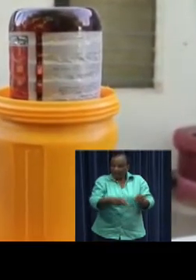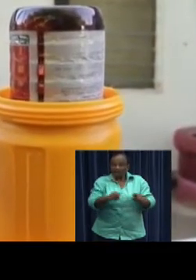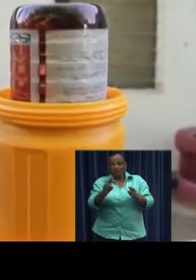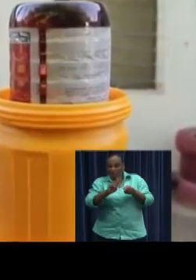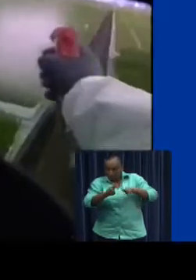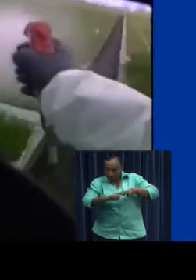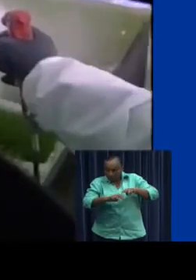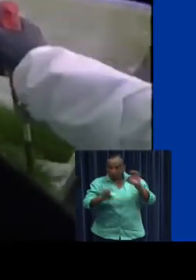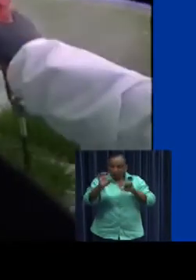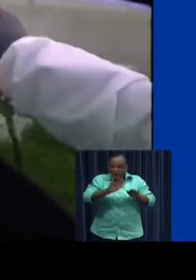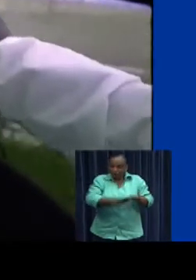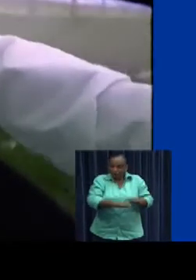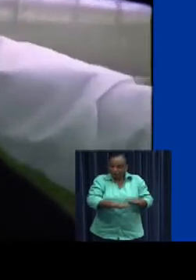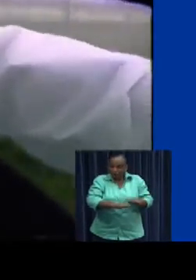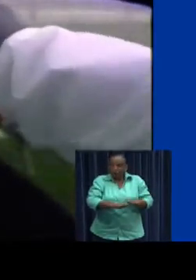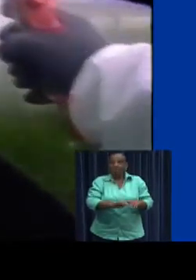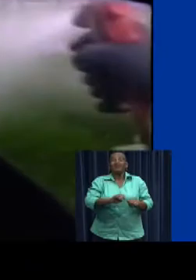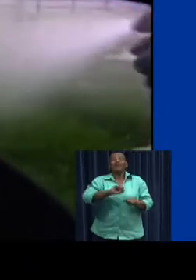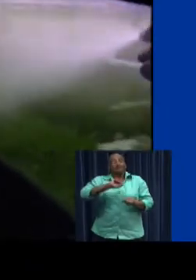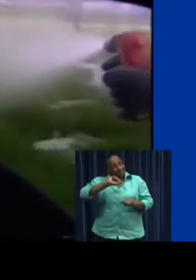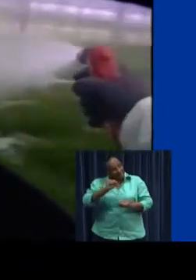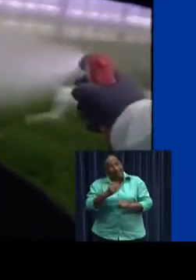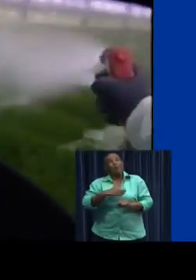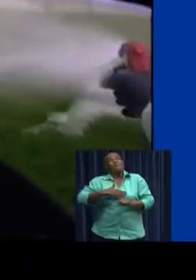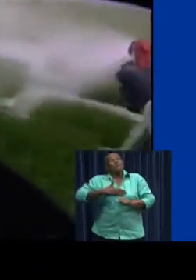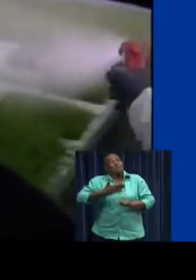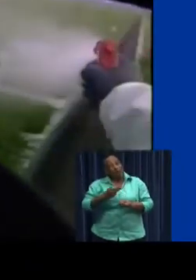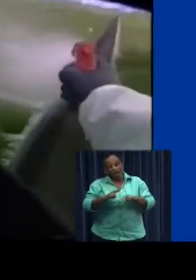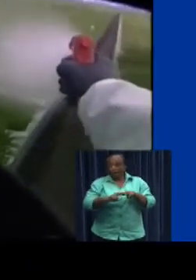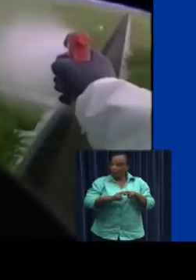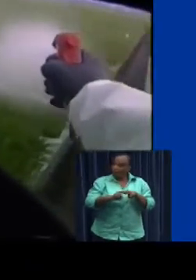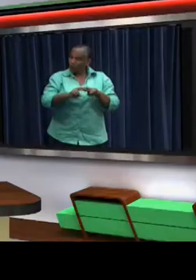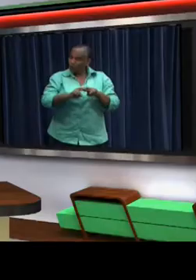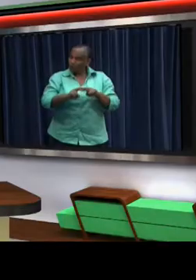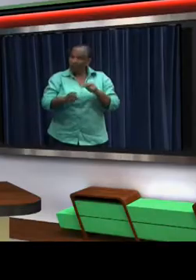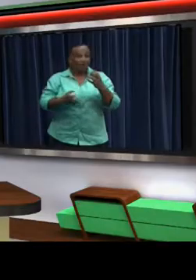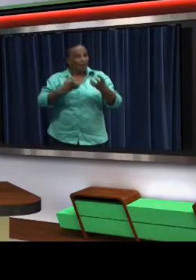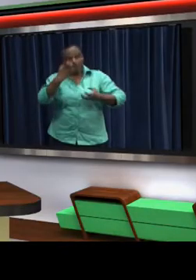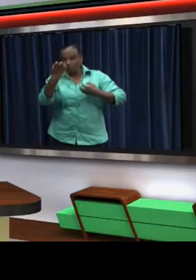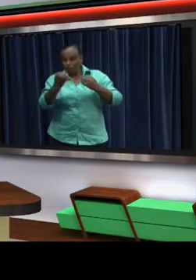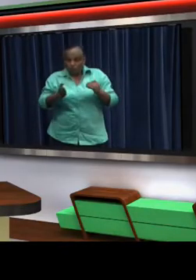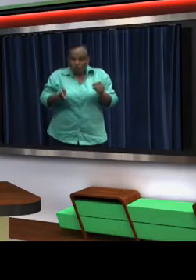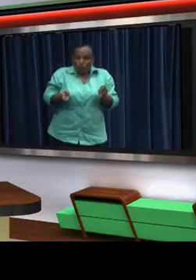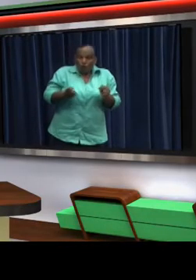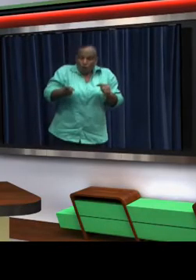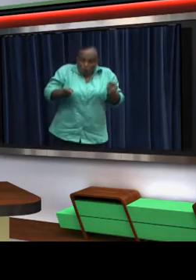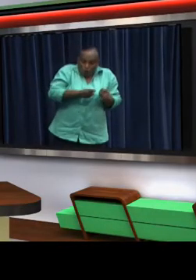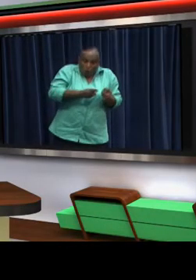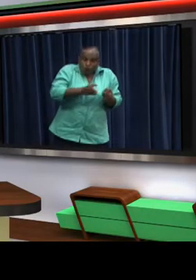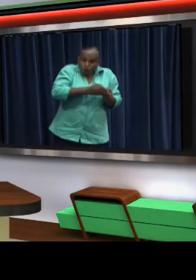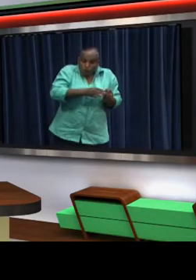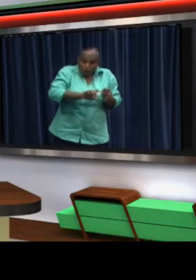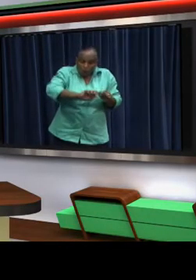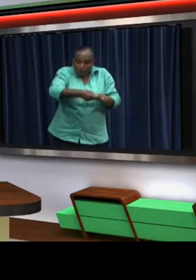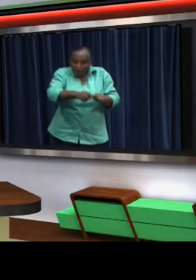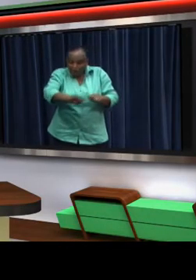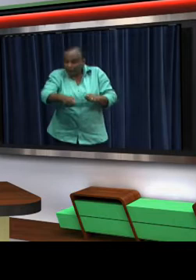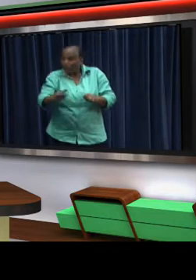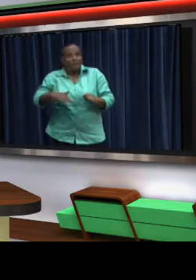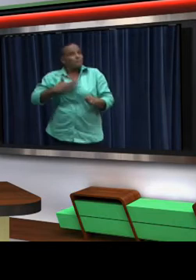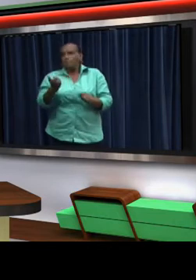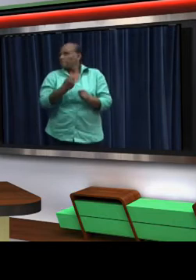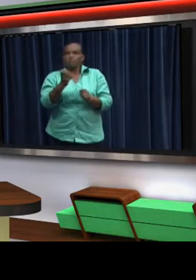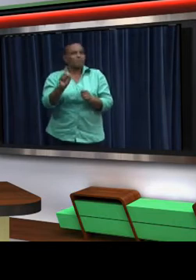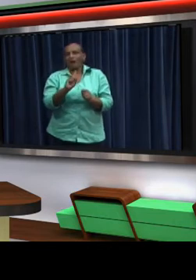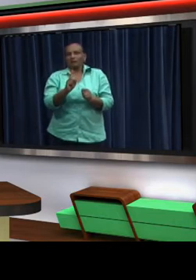for example, should not be sprayed shortly before harvest. According to Van Dijk, stricter control should be applied